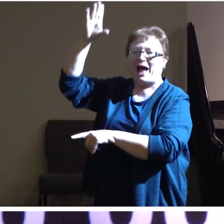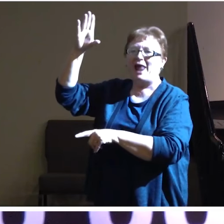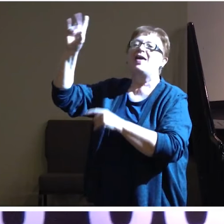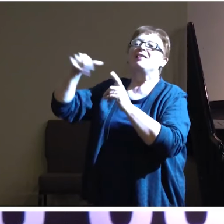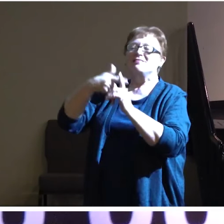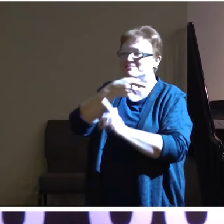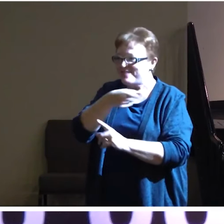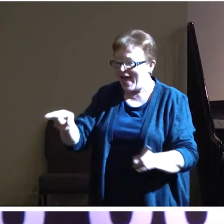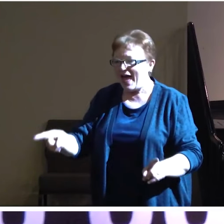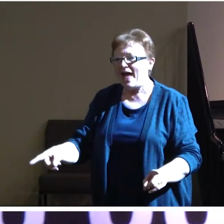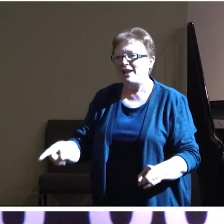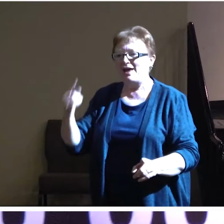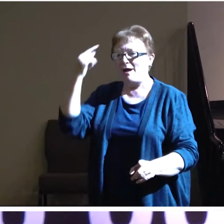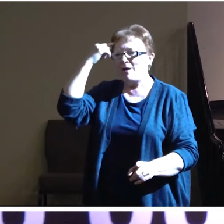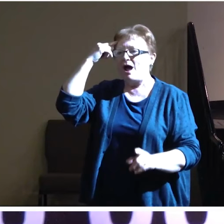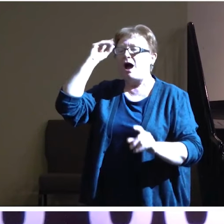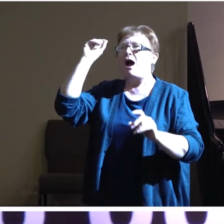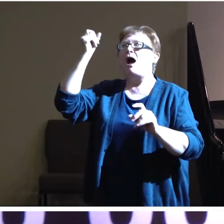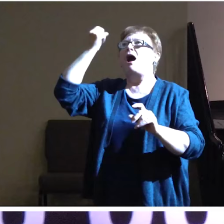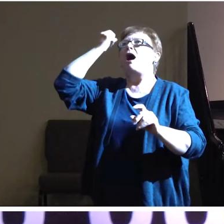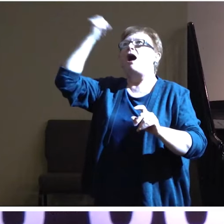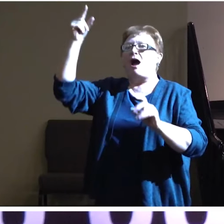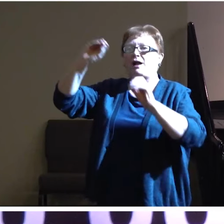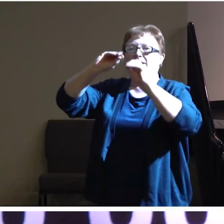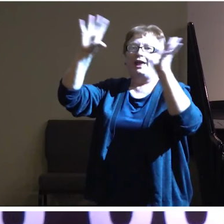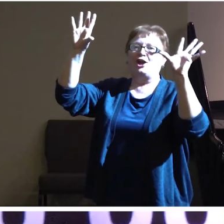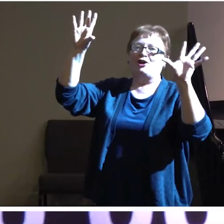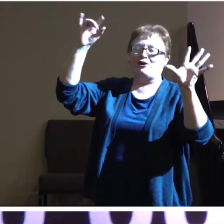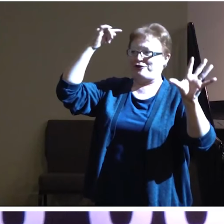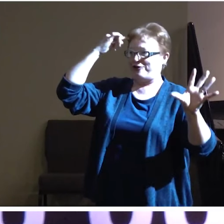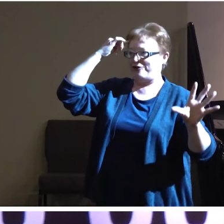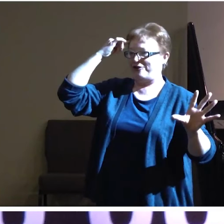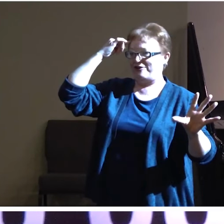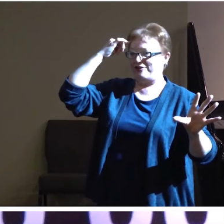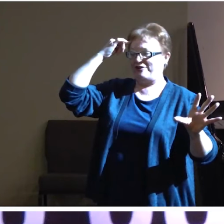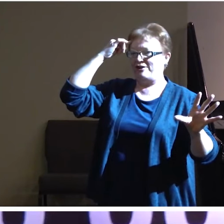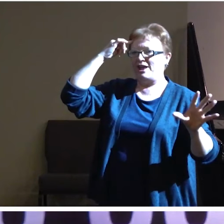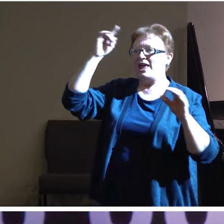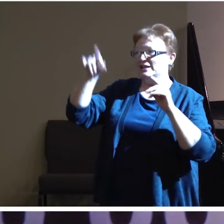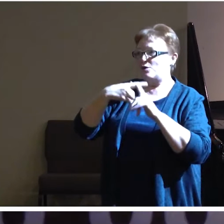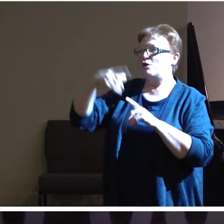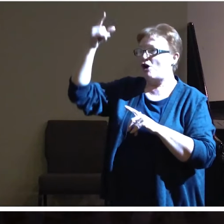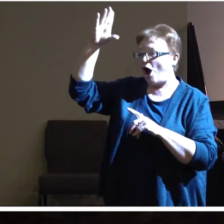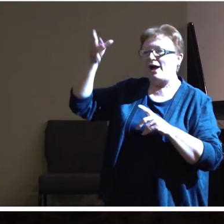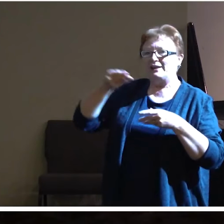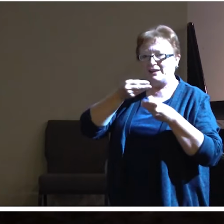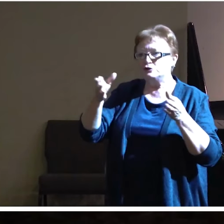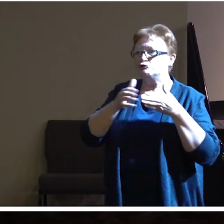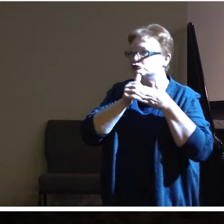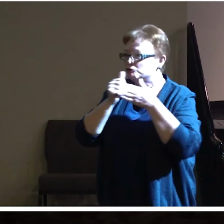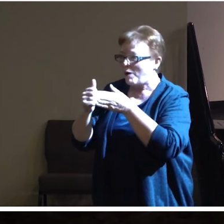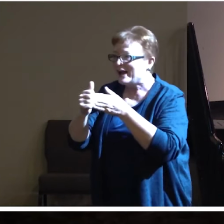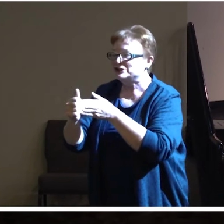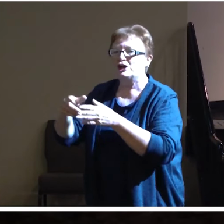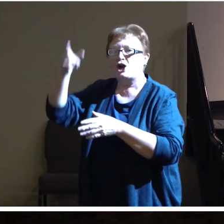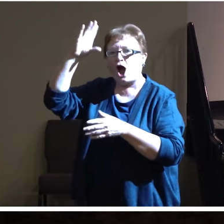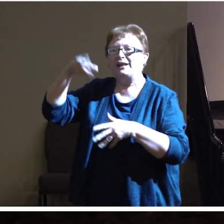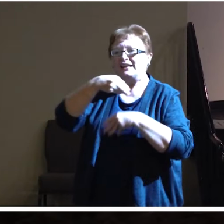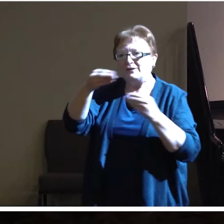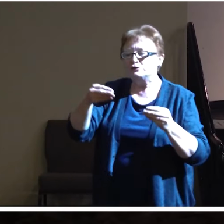of how prophecies have been fulfilled through different events in human history. The word of God gives us direction. The word of God gives us